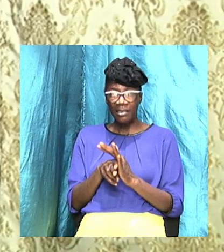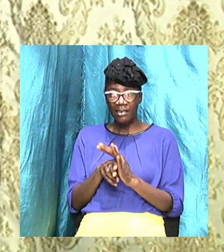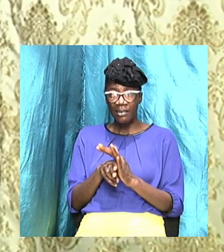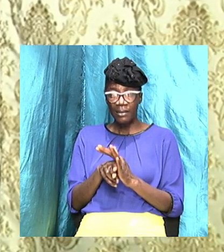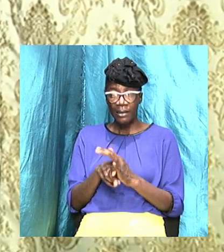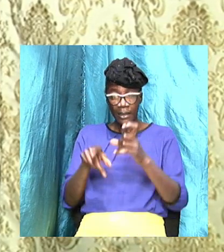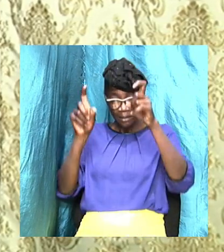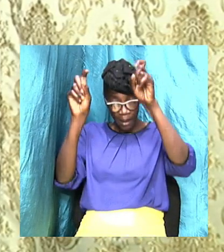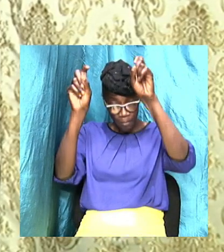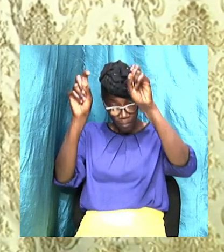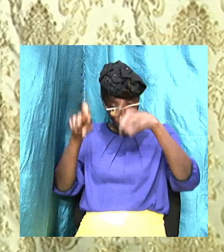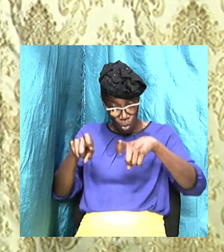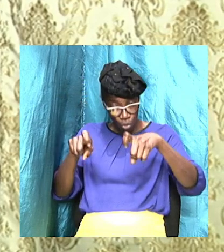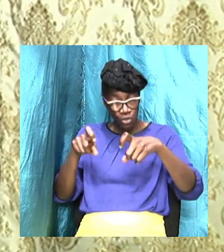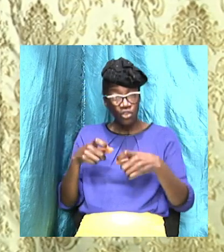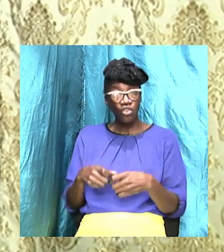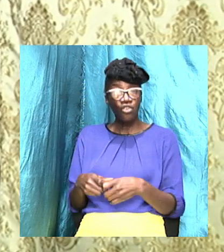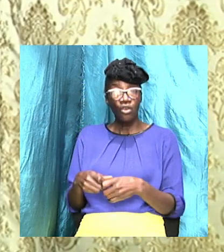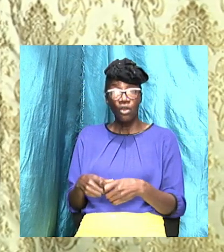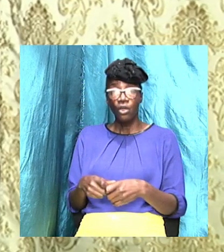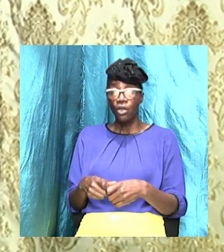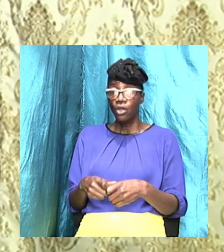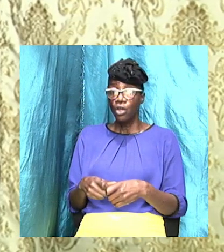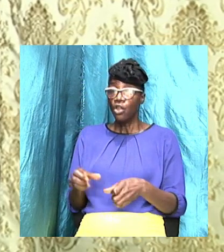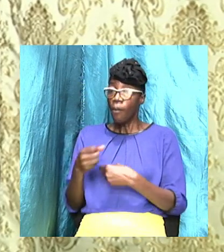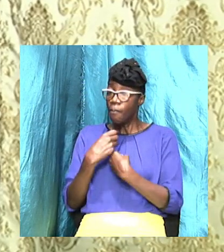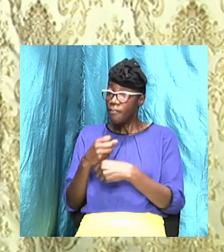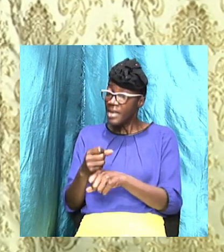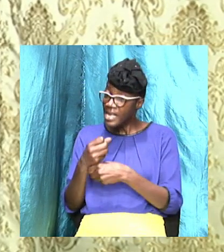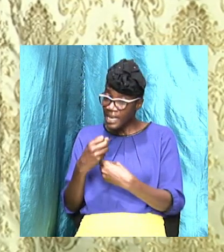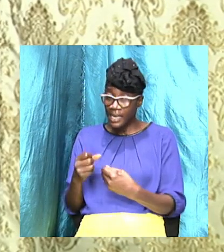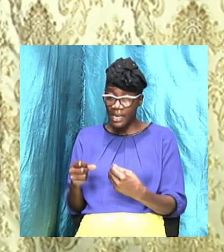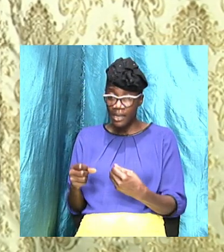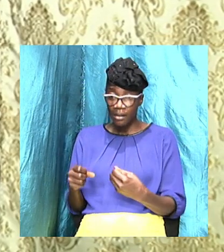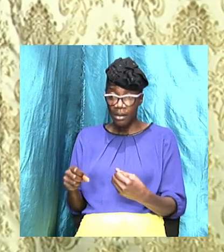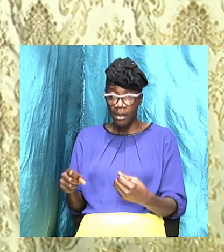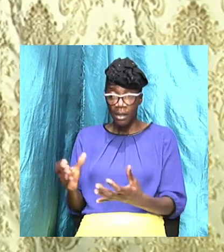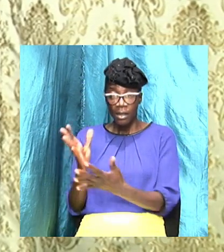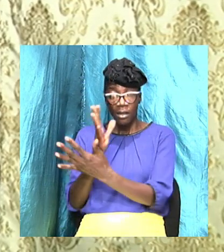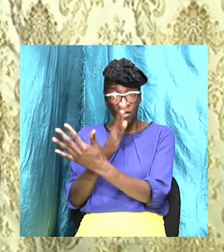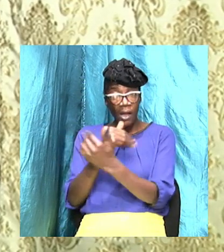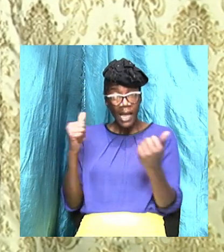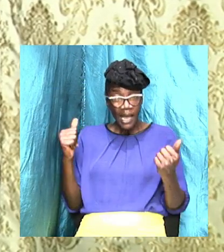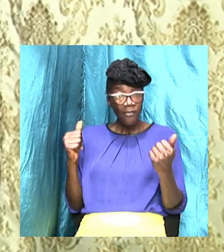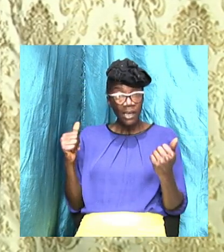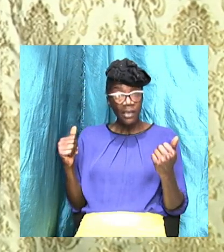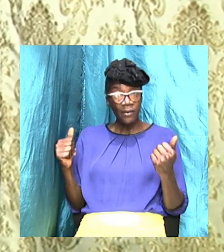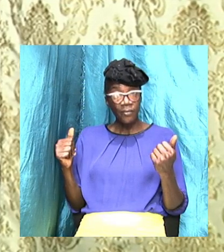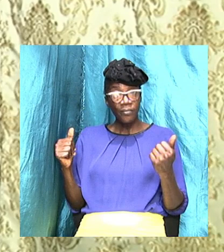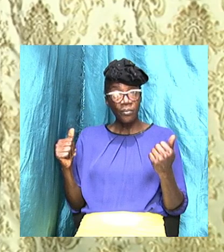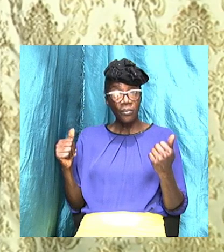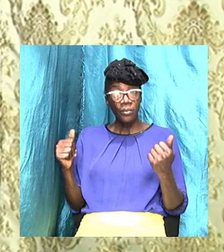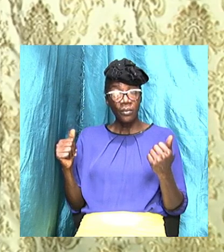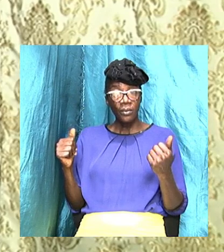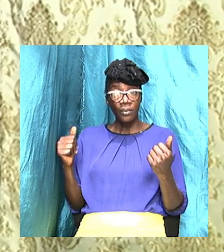necessary in order to make it into heaven, then